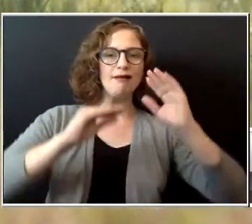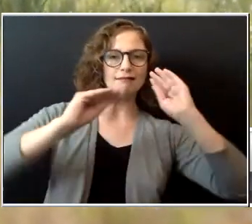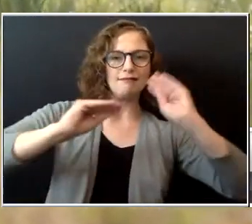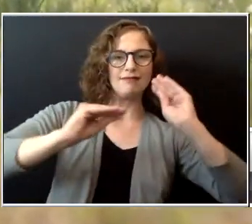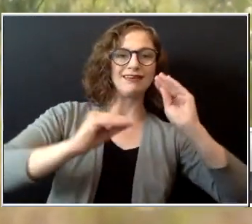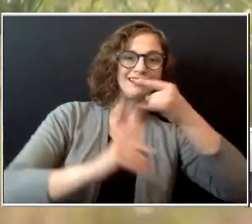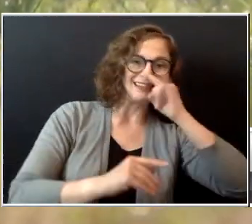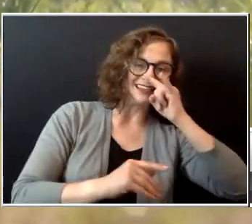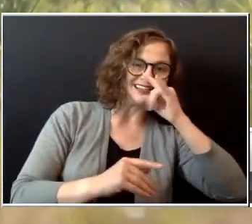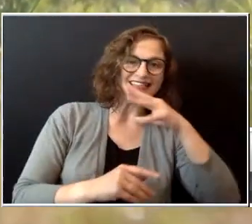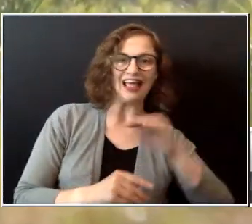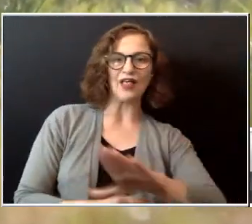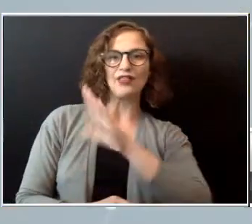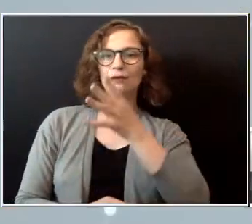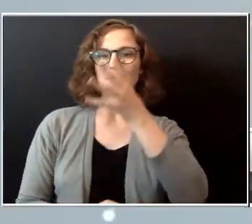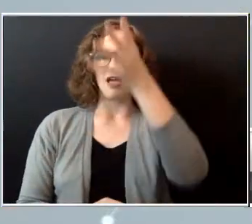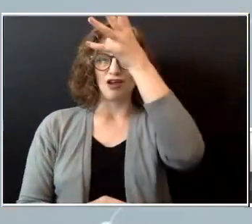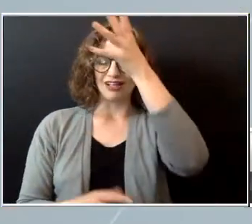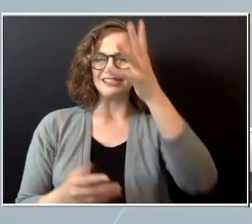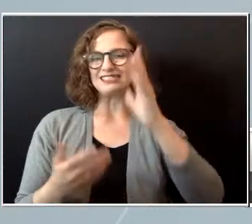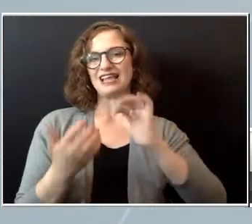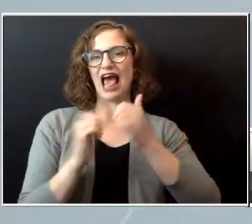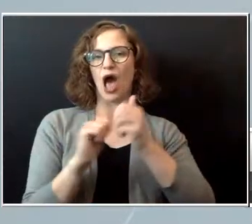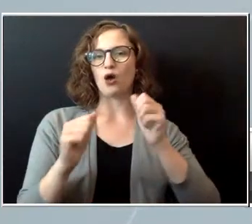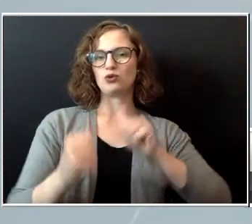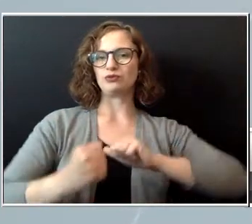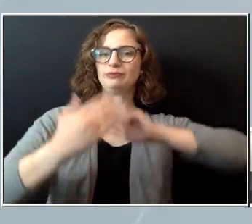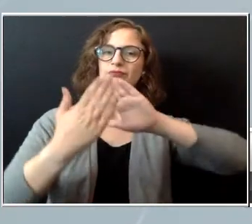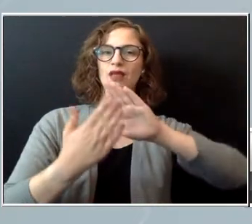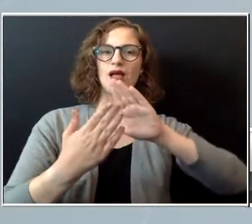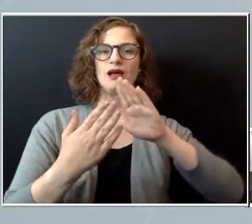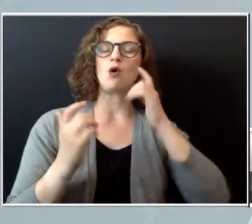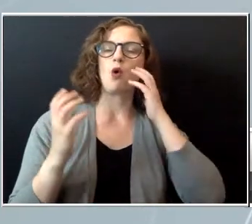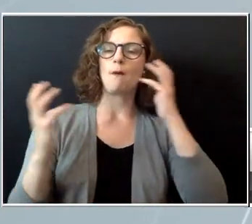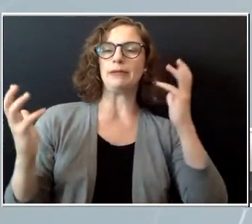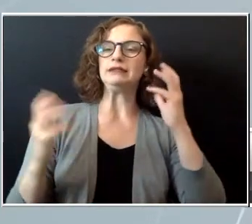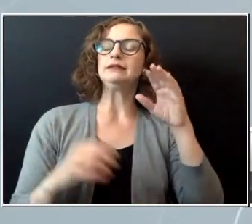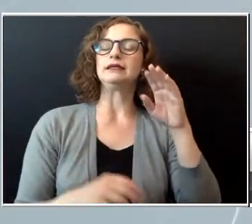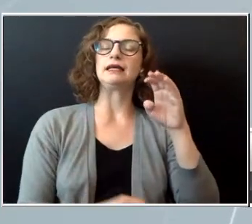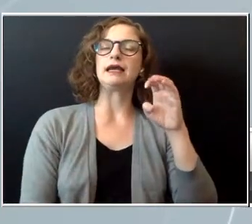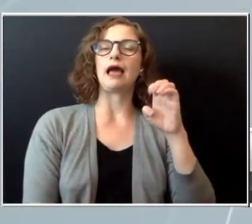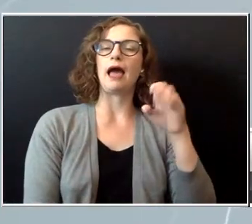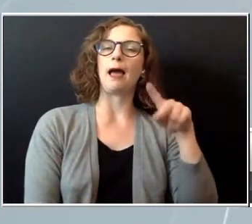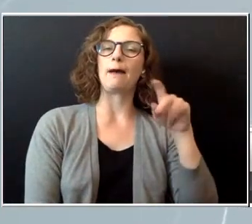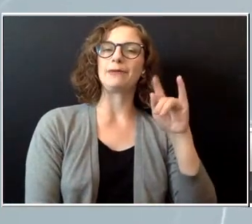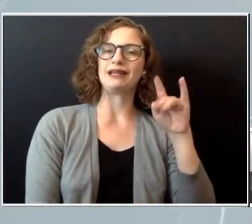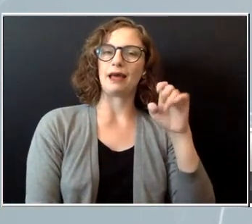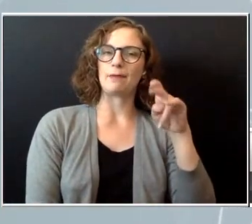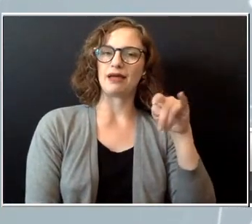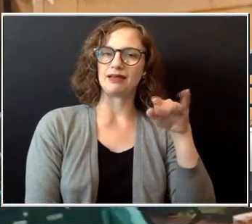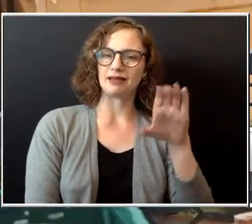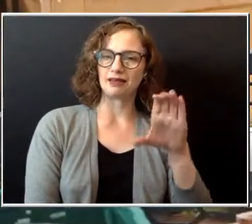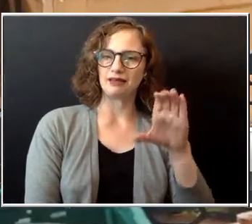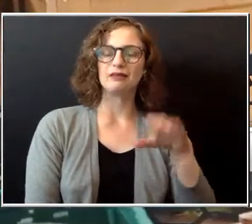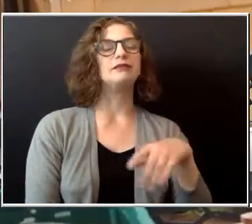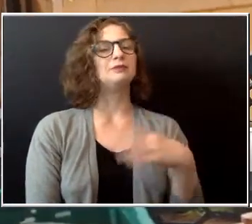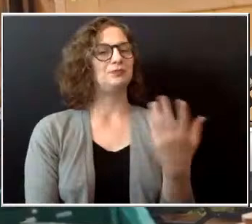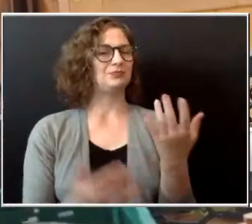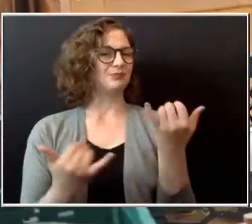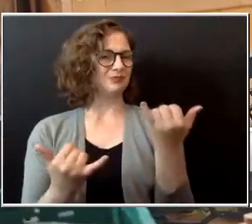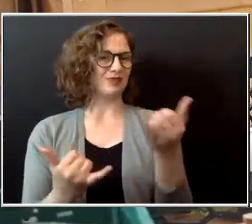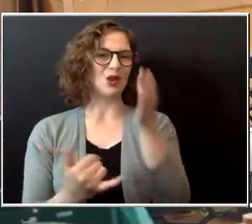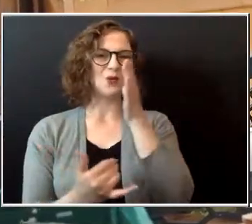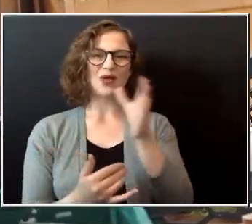obesity epidemic. We'll hear from a mom and explain what it's like being on the receiving end of those lessons. And we'll